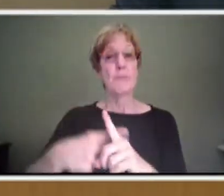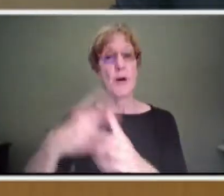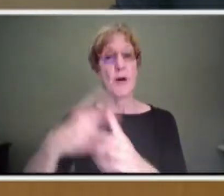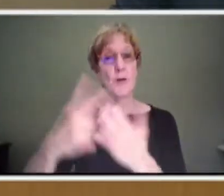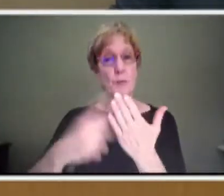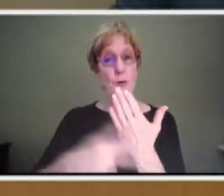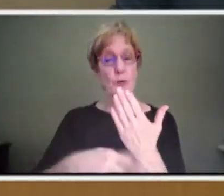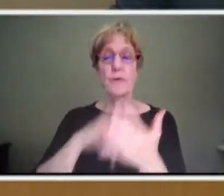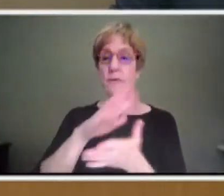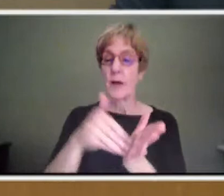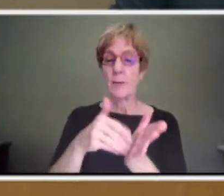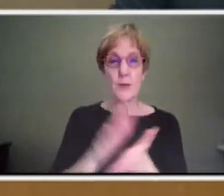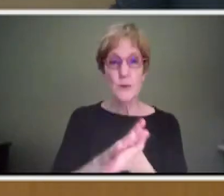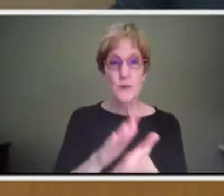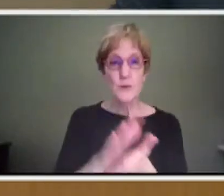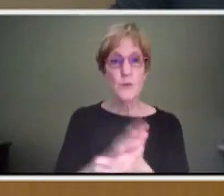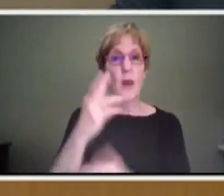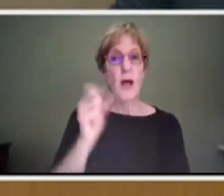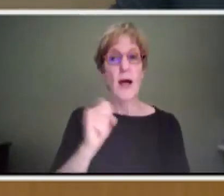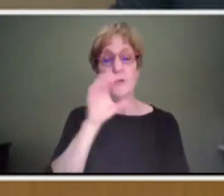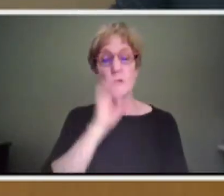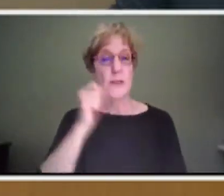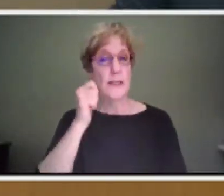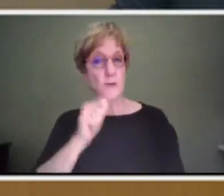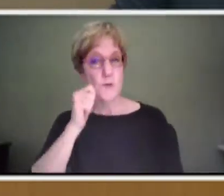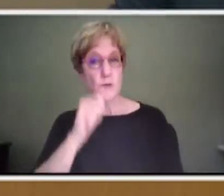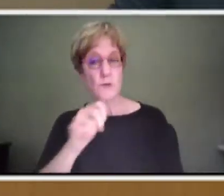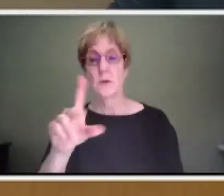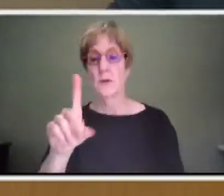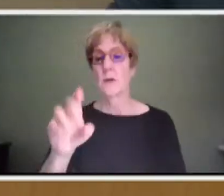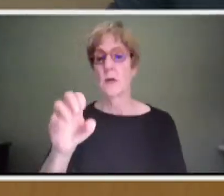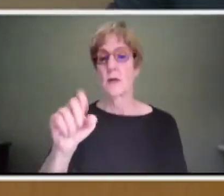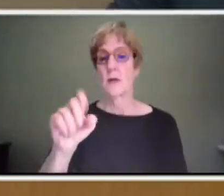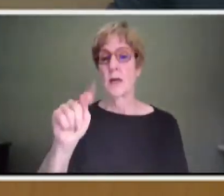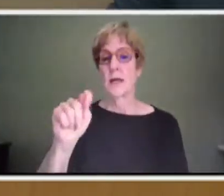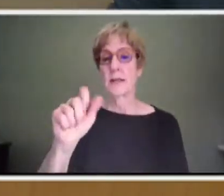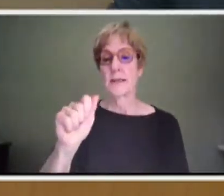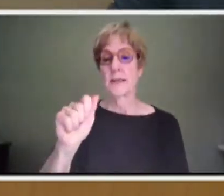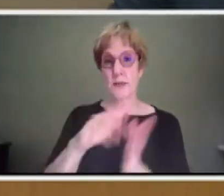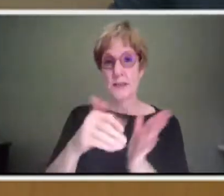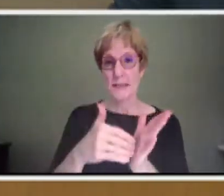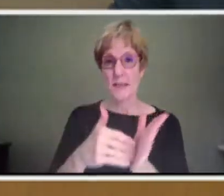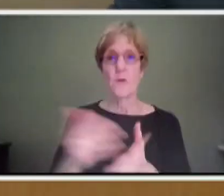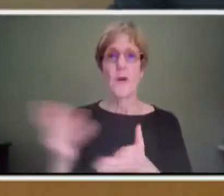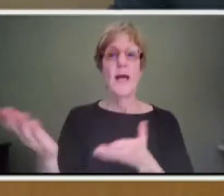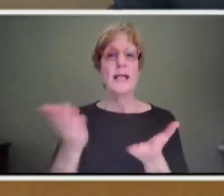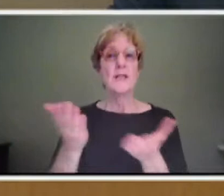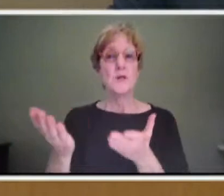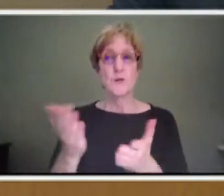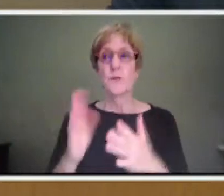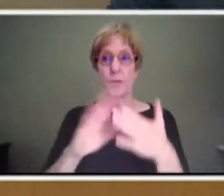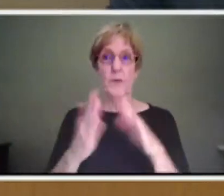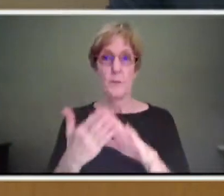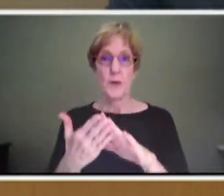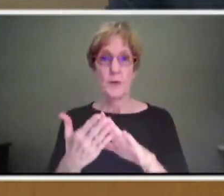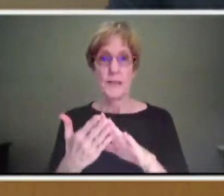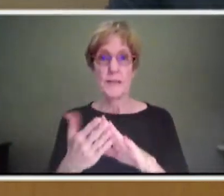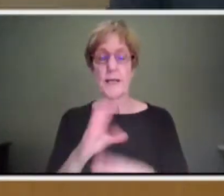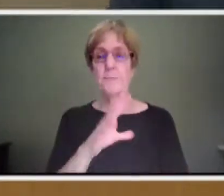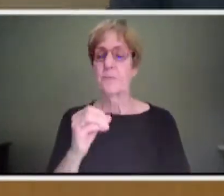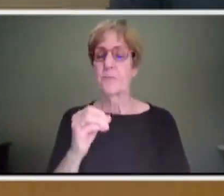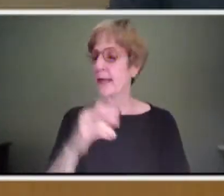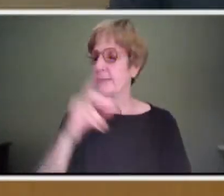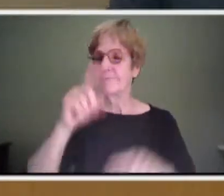and high school age girls. The Delta Center, the property has served the community in a myriad of